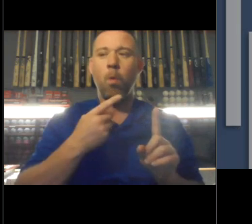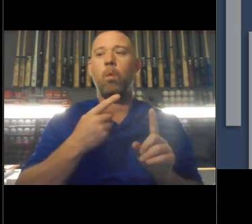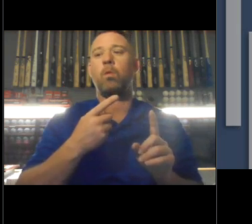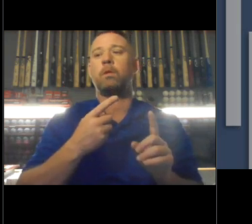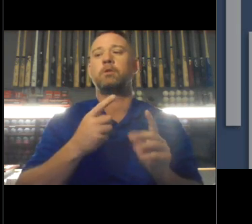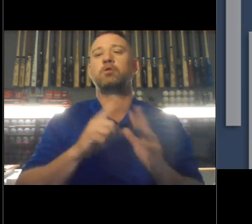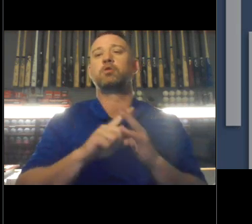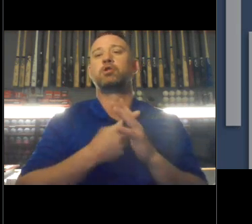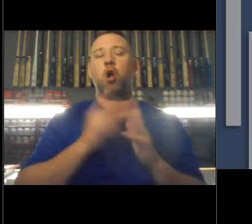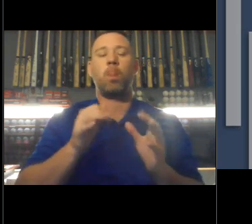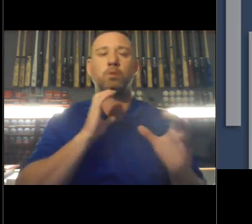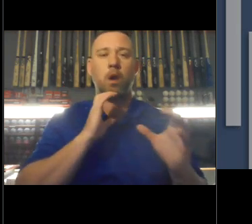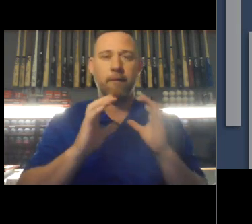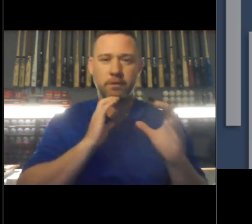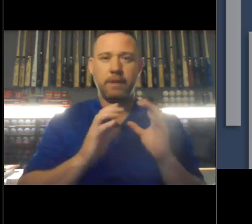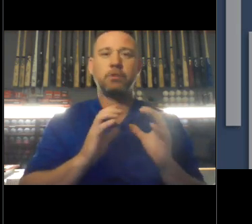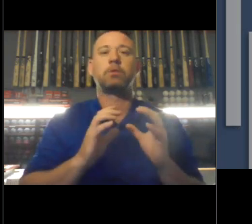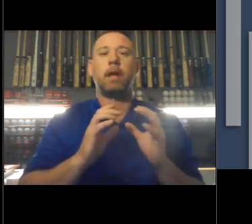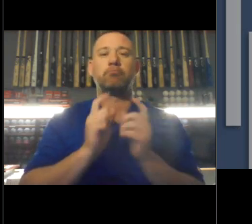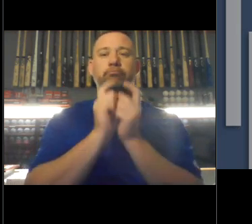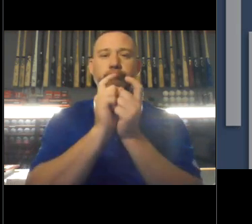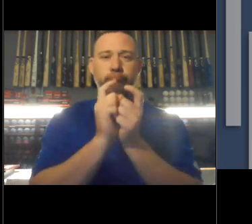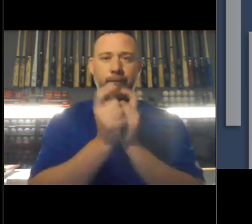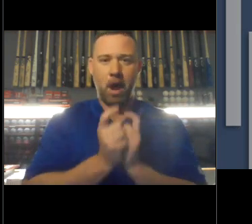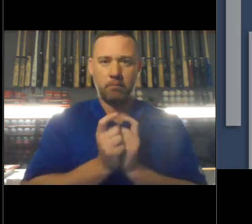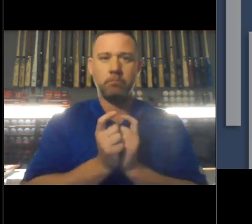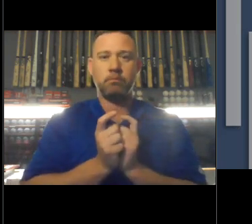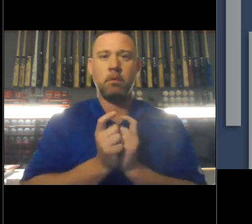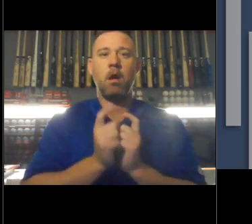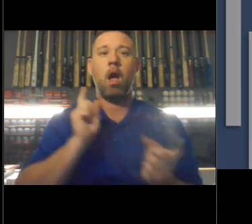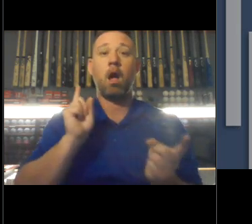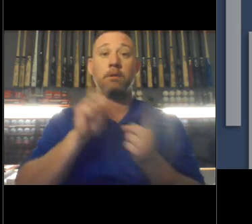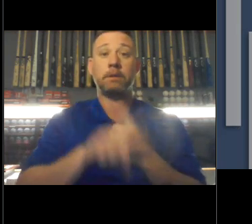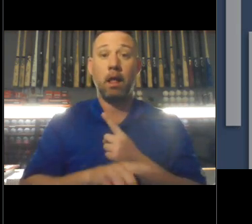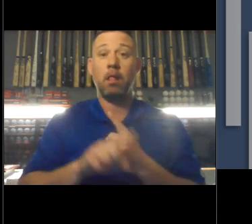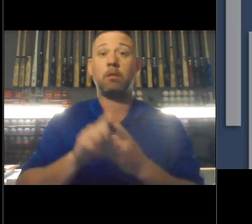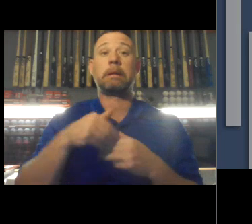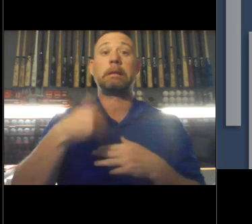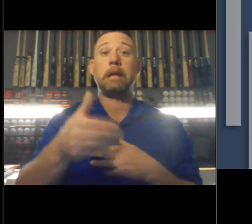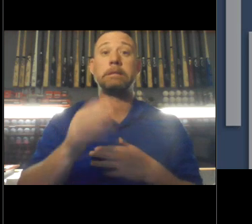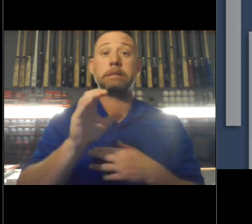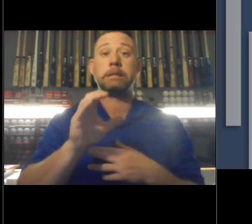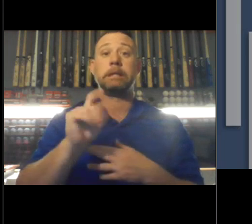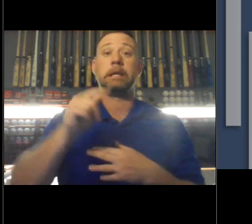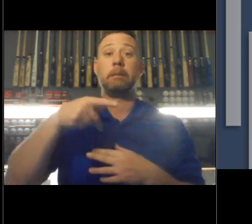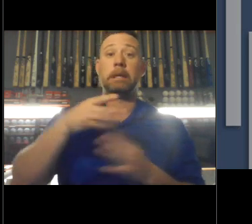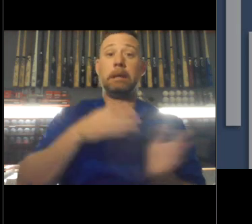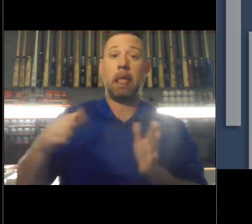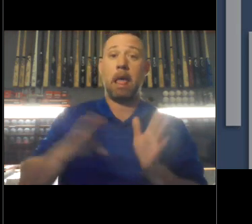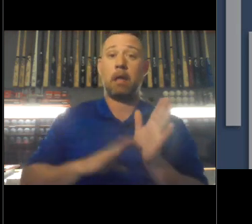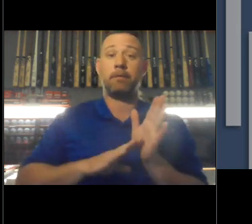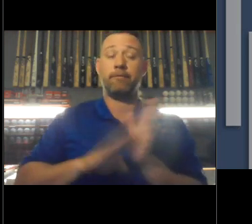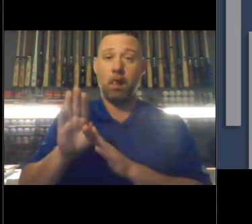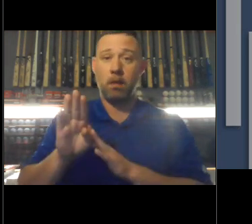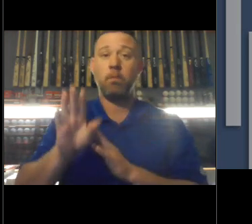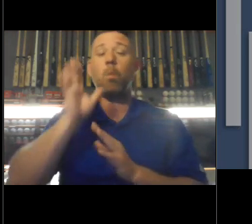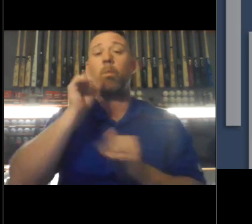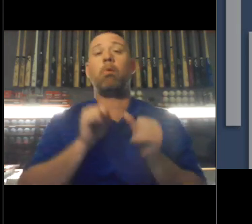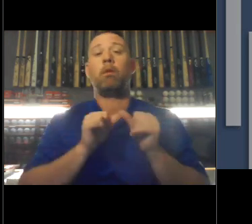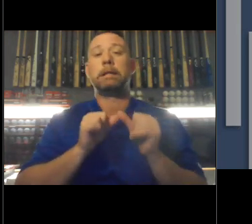those conversations and refine this. Until we get the next CTP plan developed, we're going to